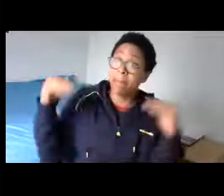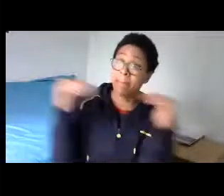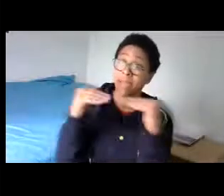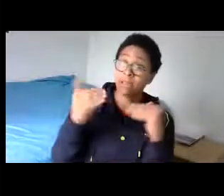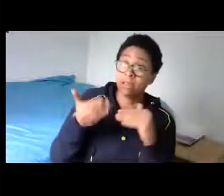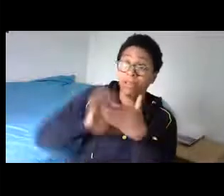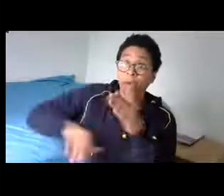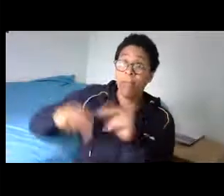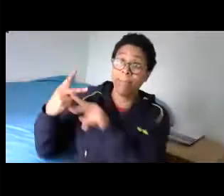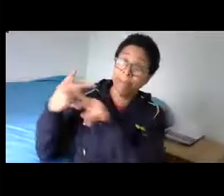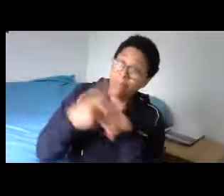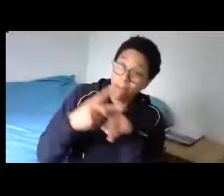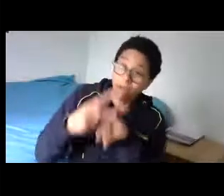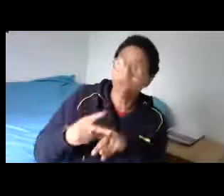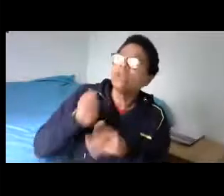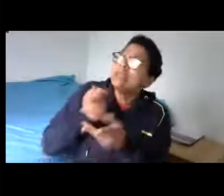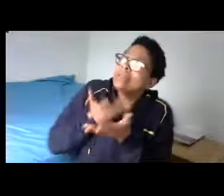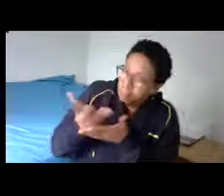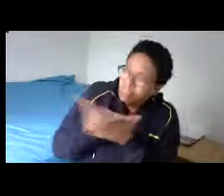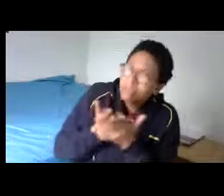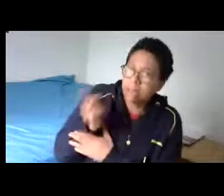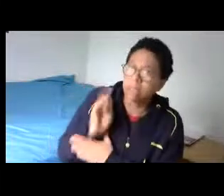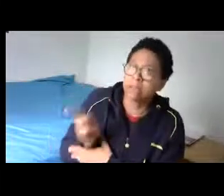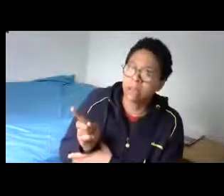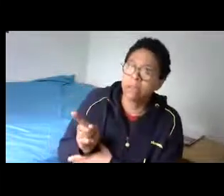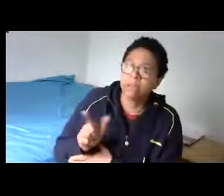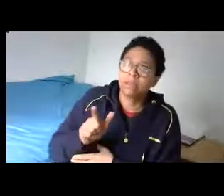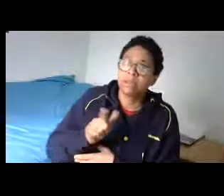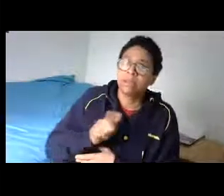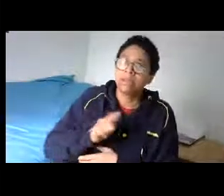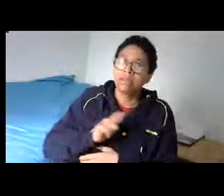think and explain, if you want good